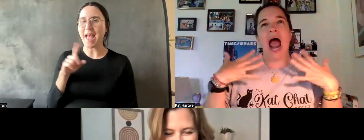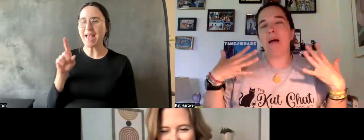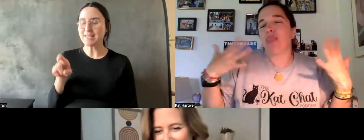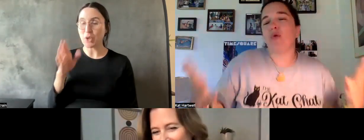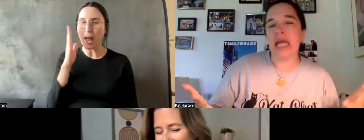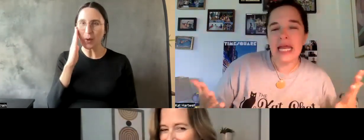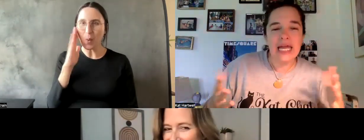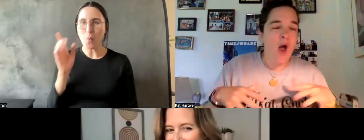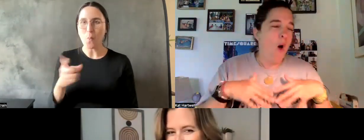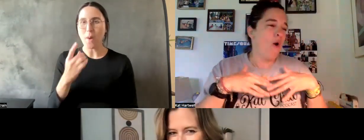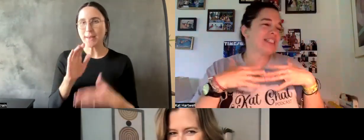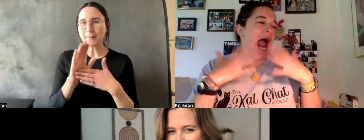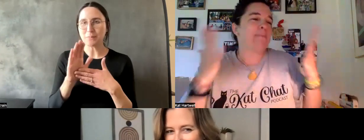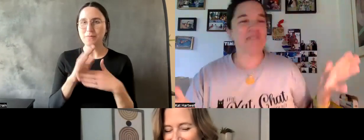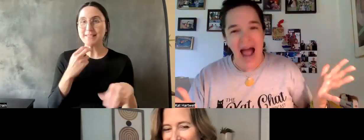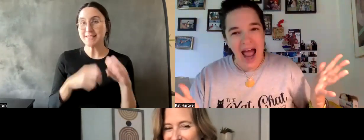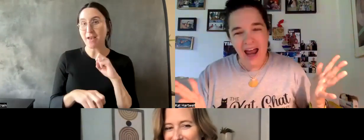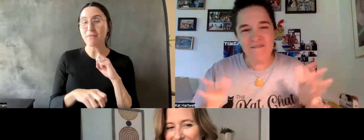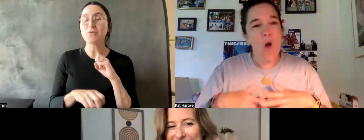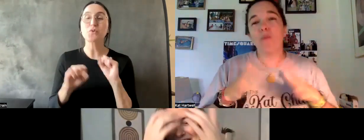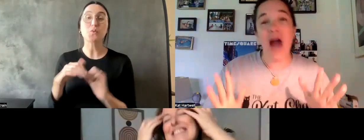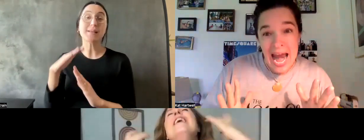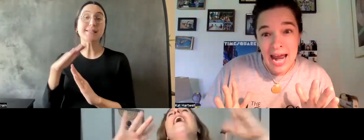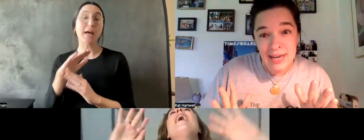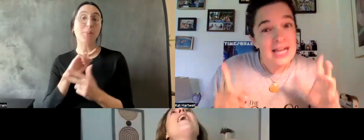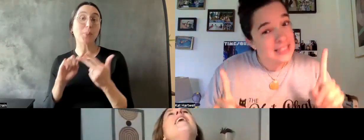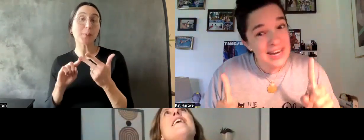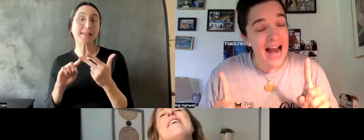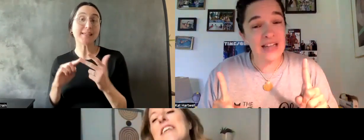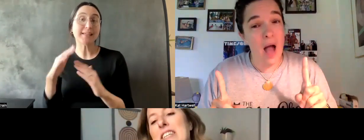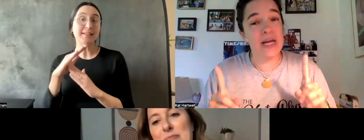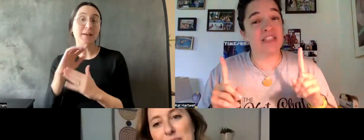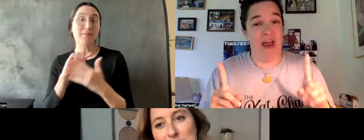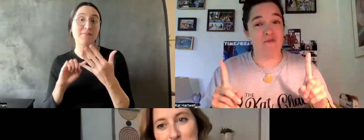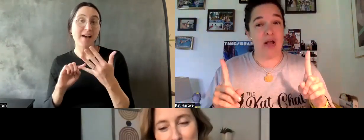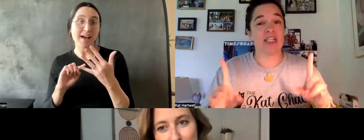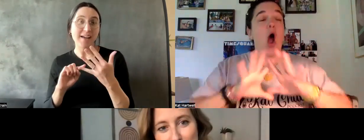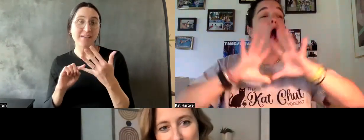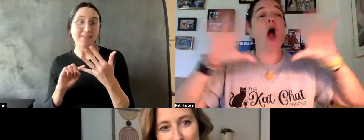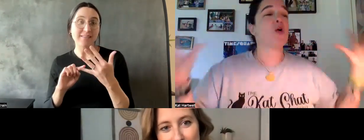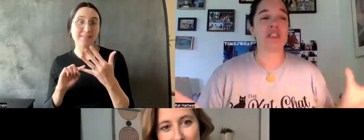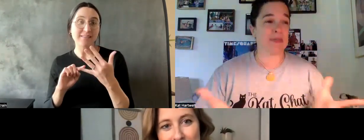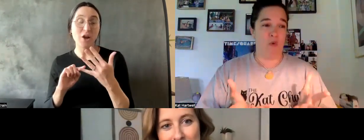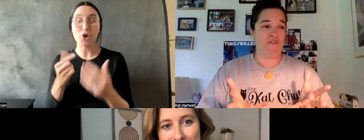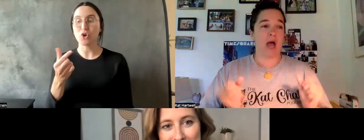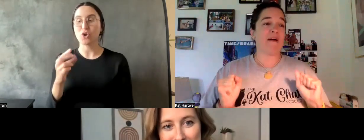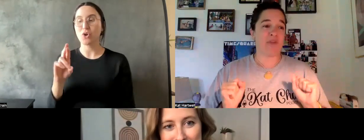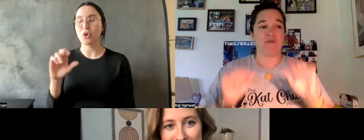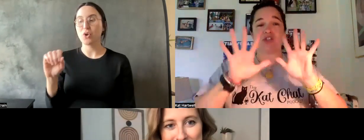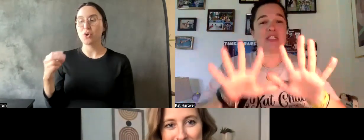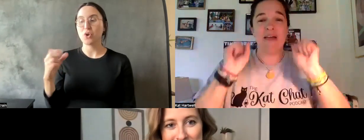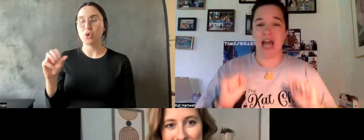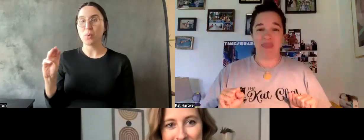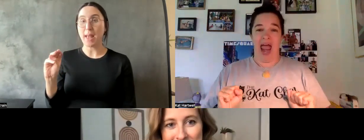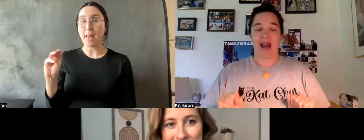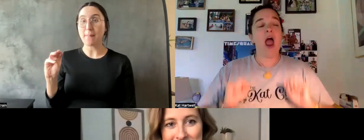to top 3 or top 5. When do not tell me your favorite. You think, oh, the Christmas movies are my